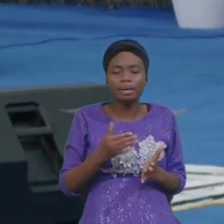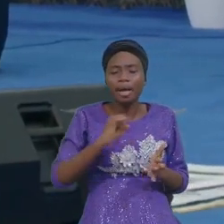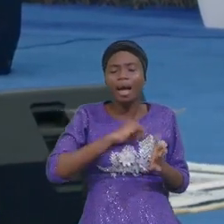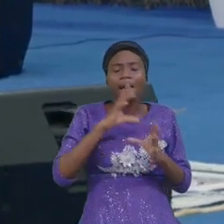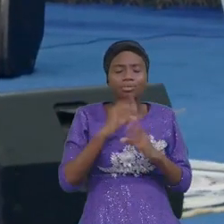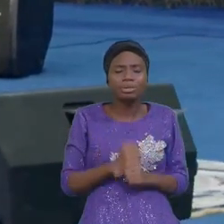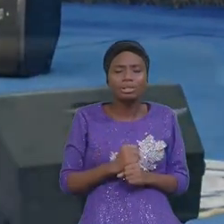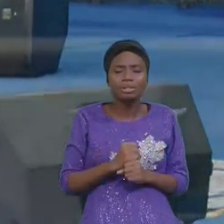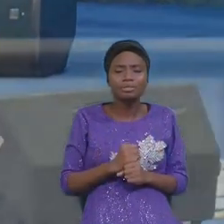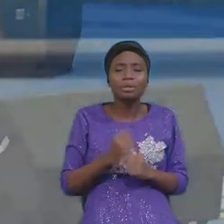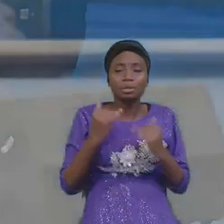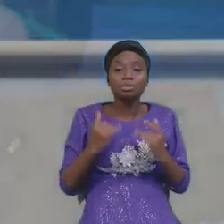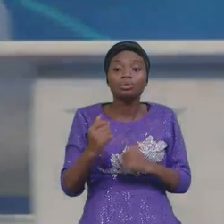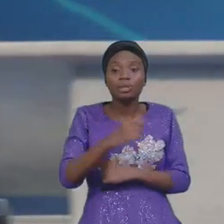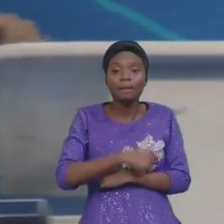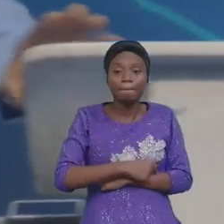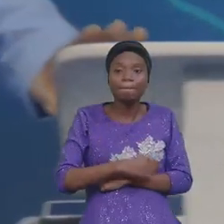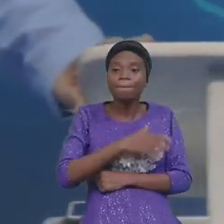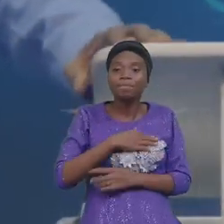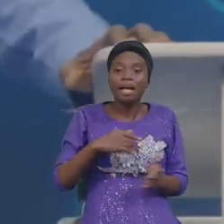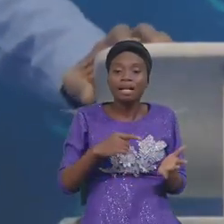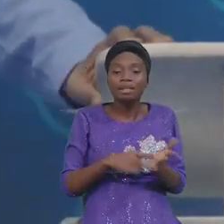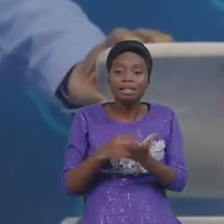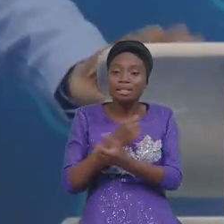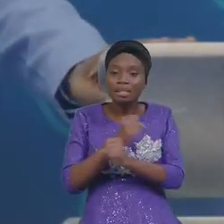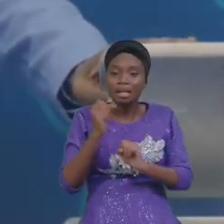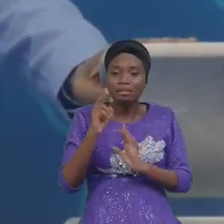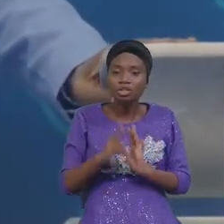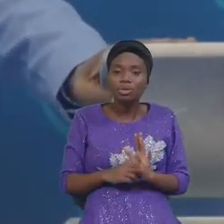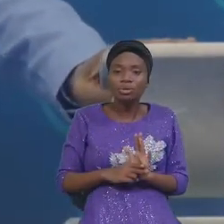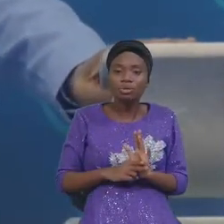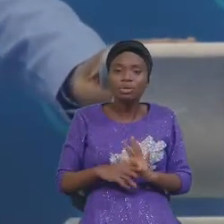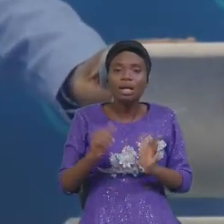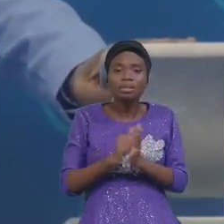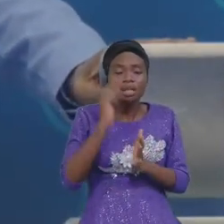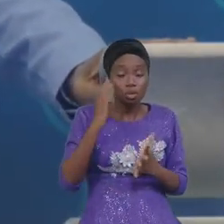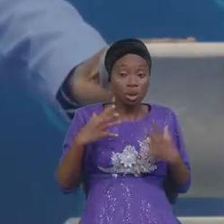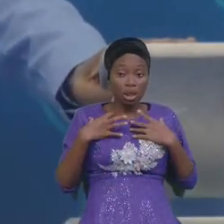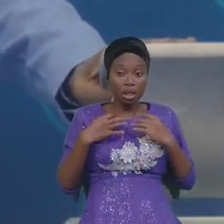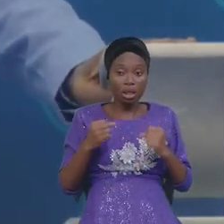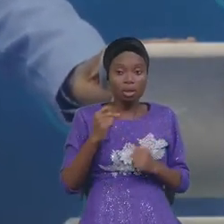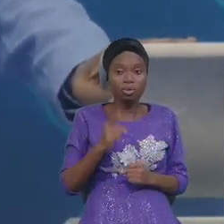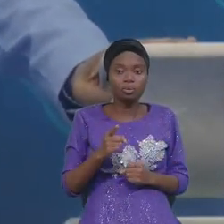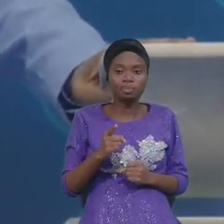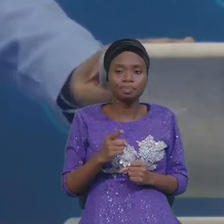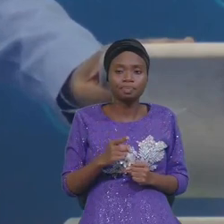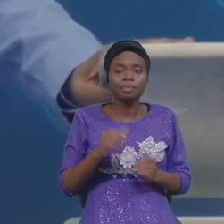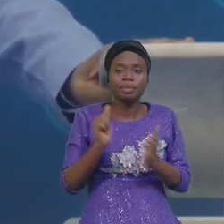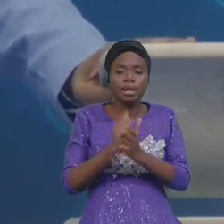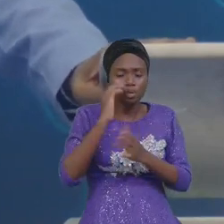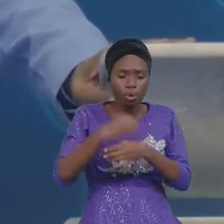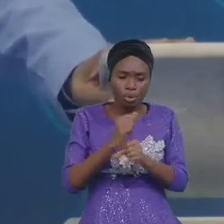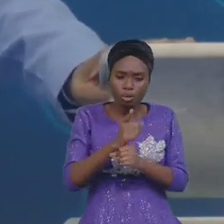receive today. And this salvation that will heal you, that will set you